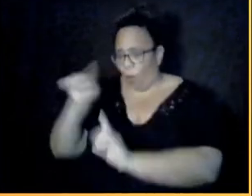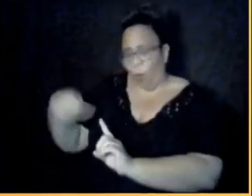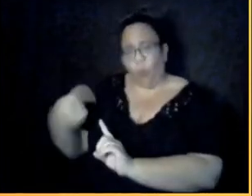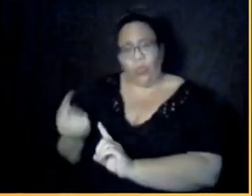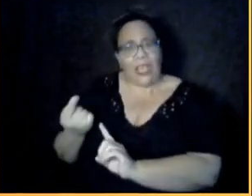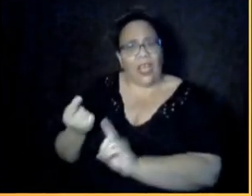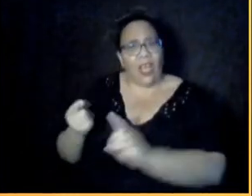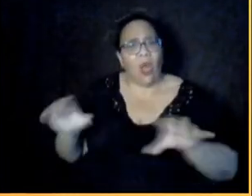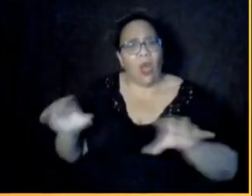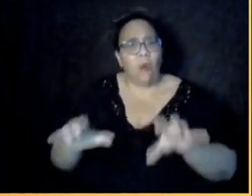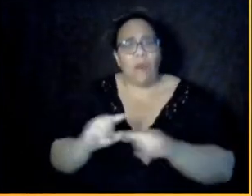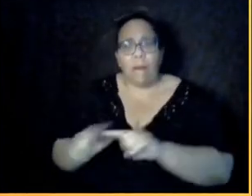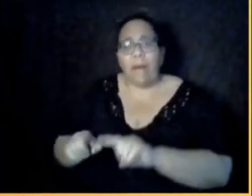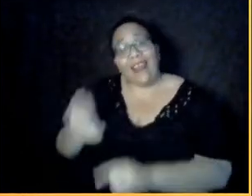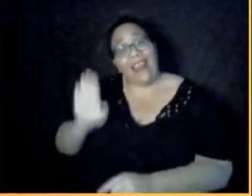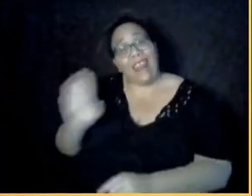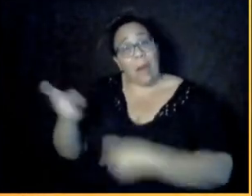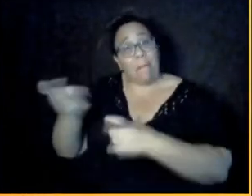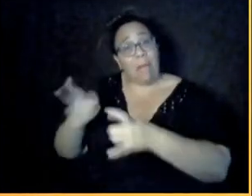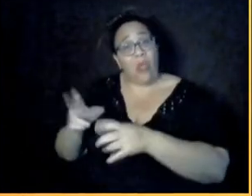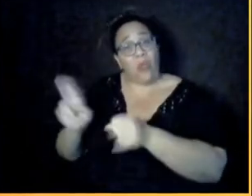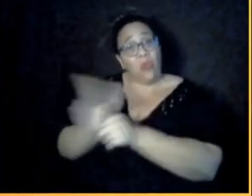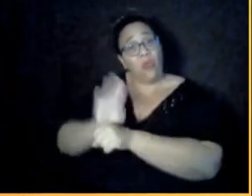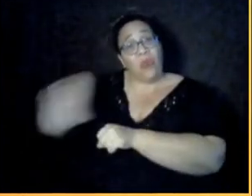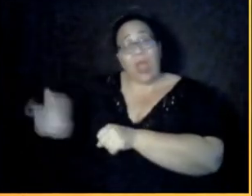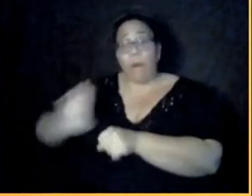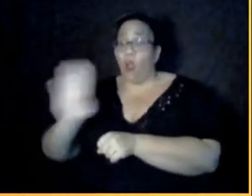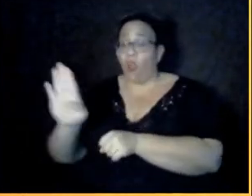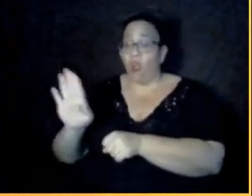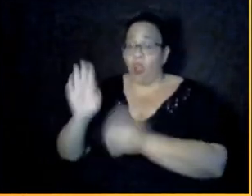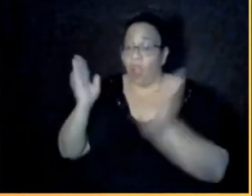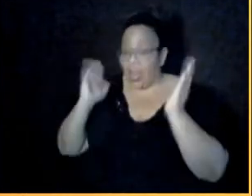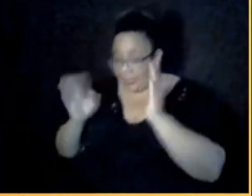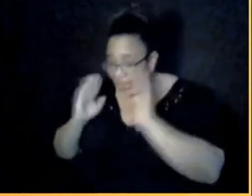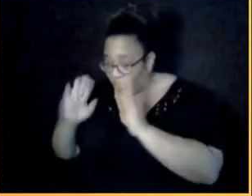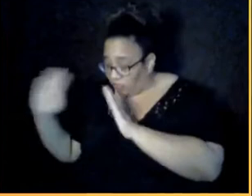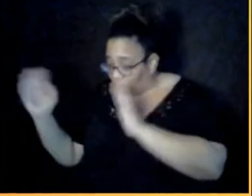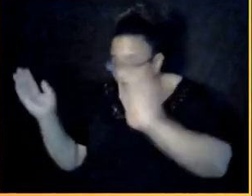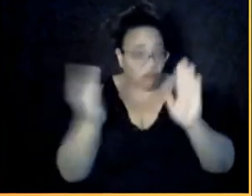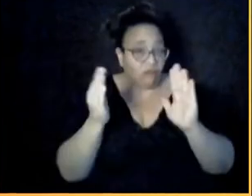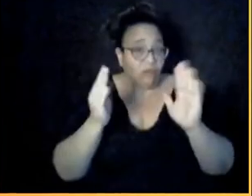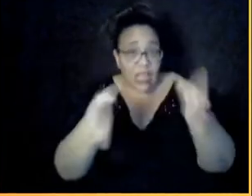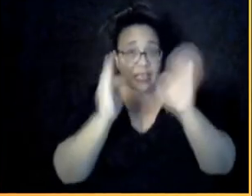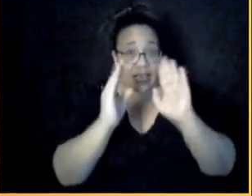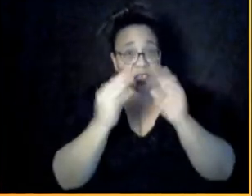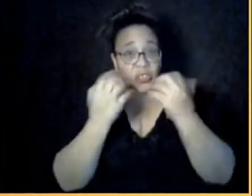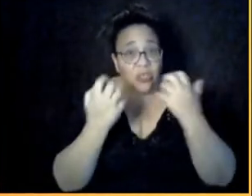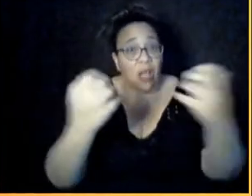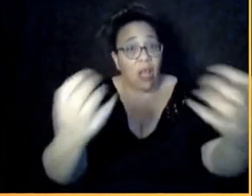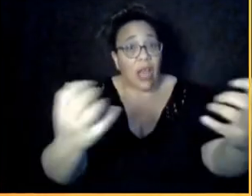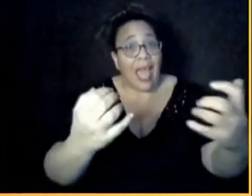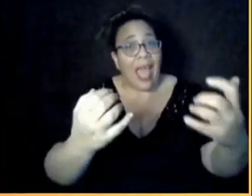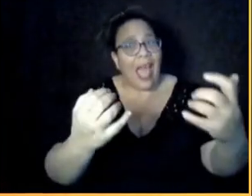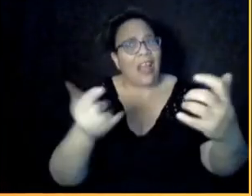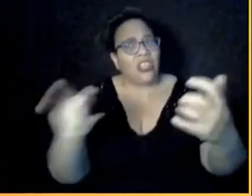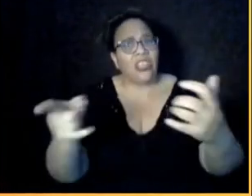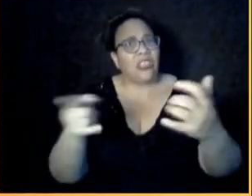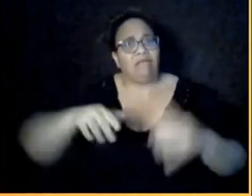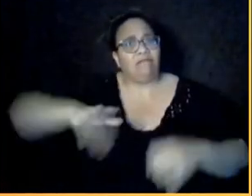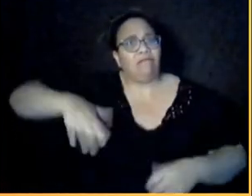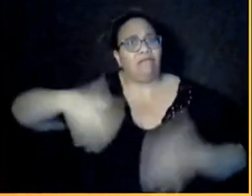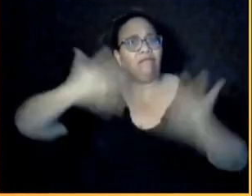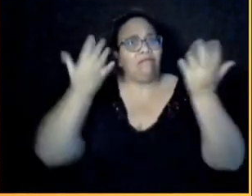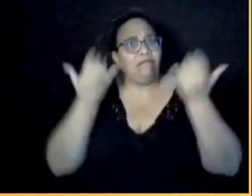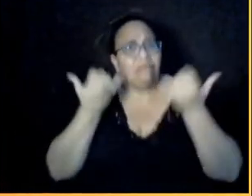he used her name, he used her platform to grab people's attention, and he has yet to do anything about that. So